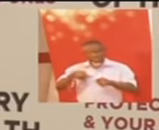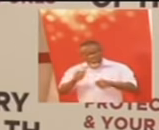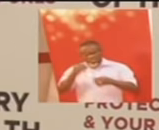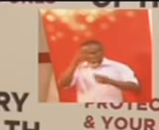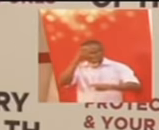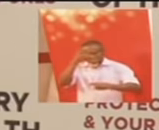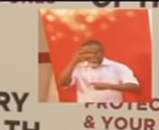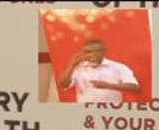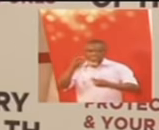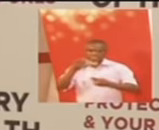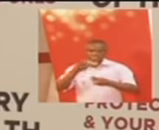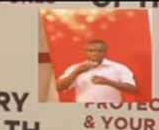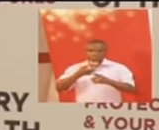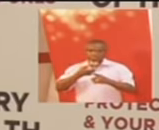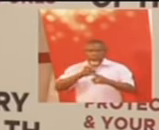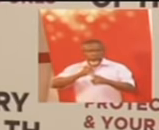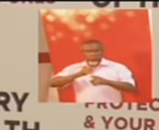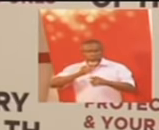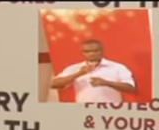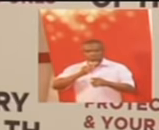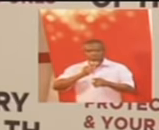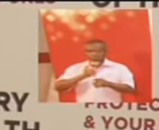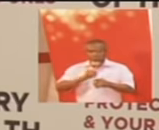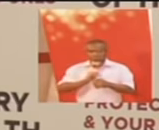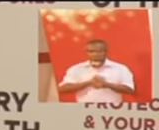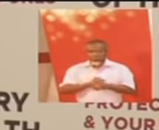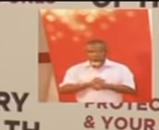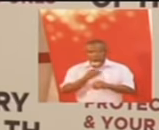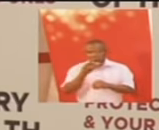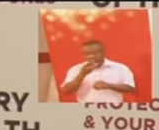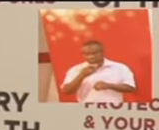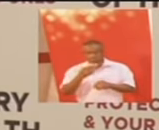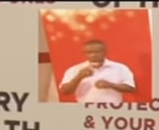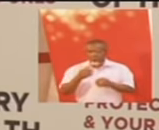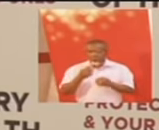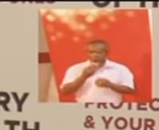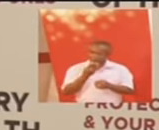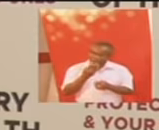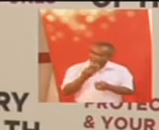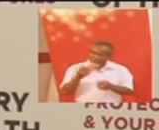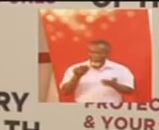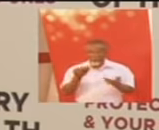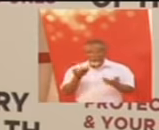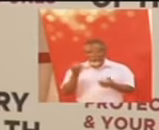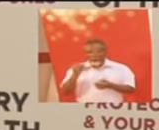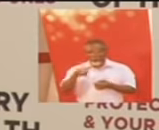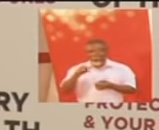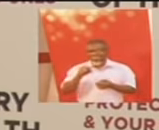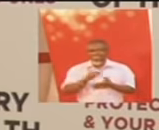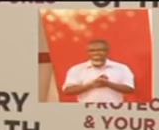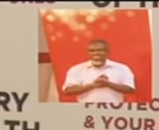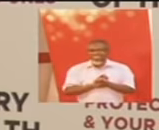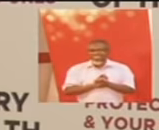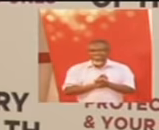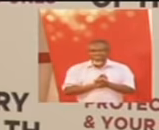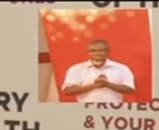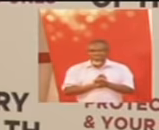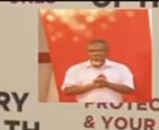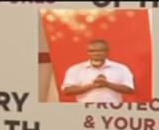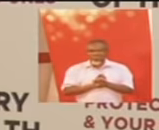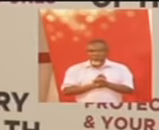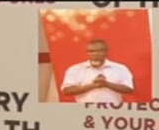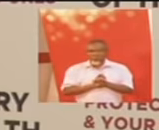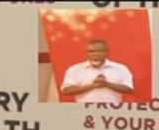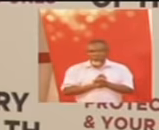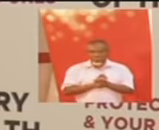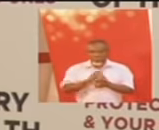or pressure, diabetes mellitus, or sugar, as we would say colloquially, and what we would say in the clinics.